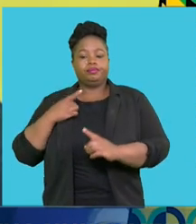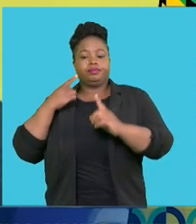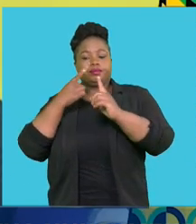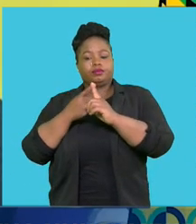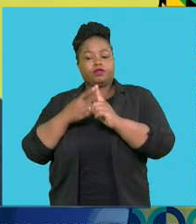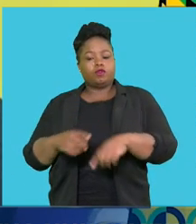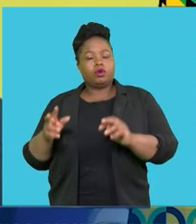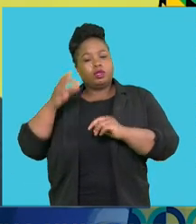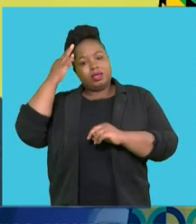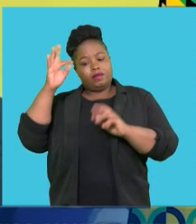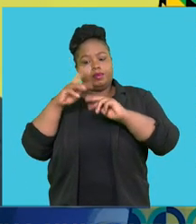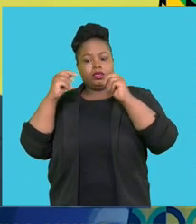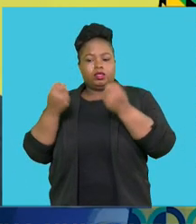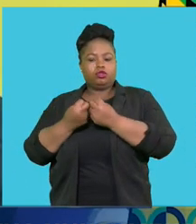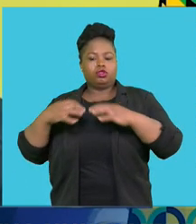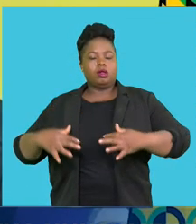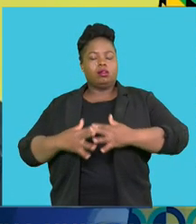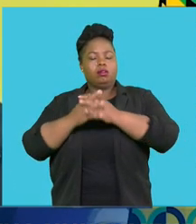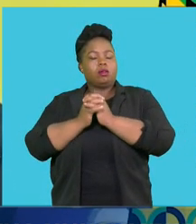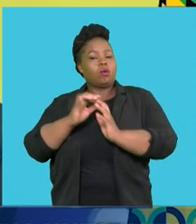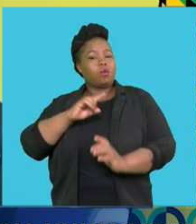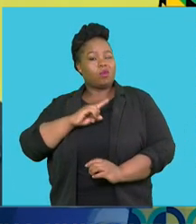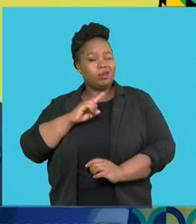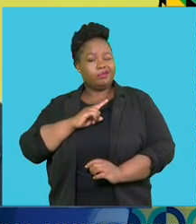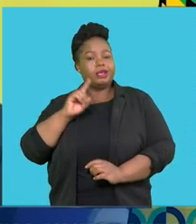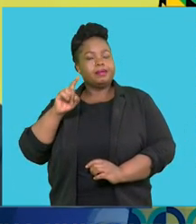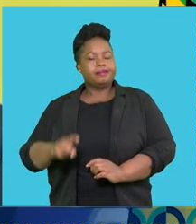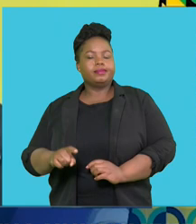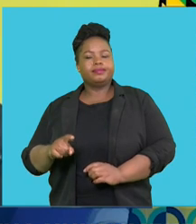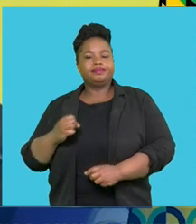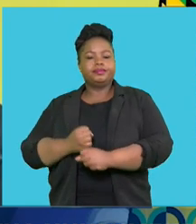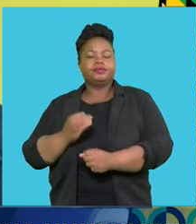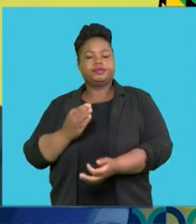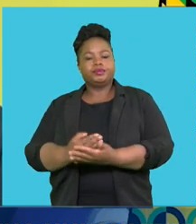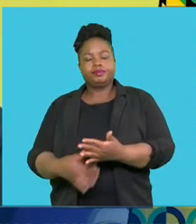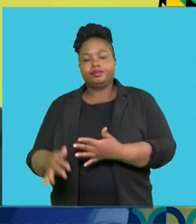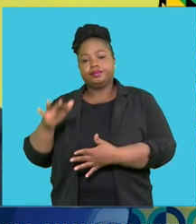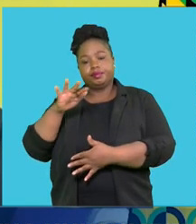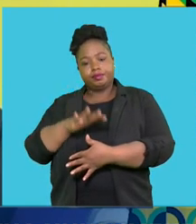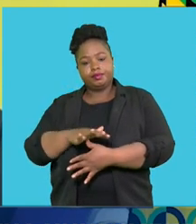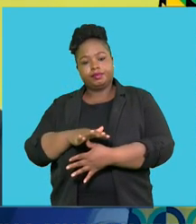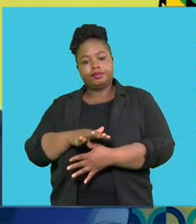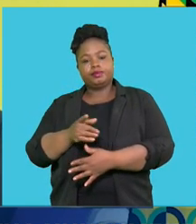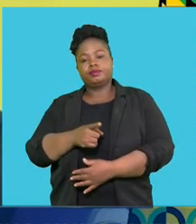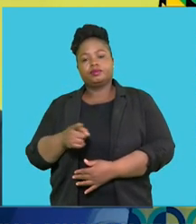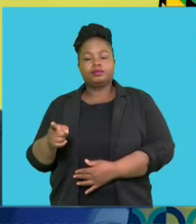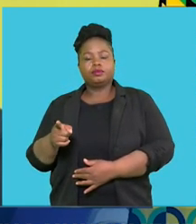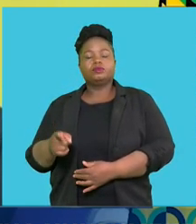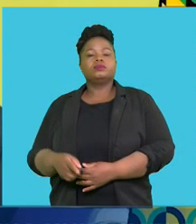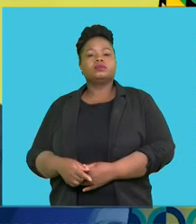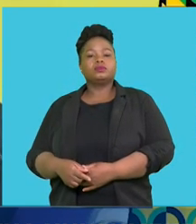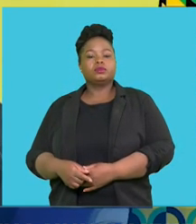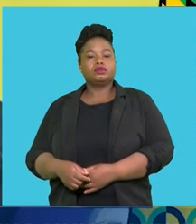the government of national unity Must be first and foremost Be to tackle